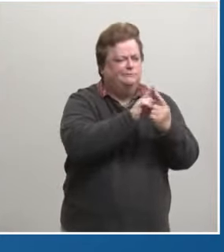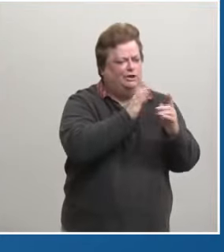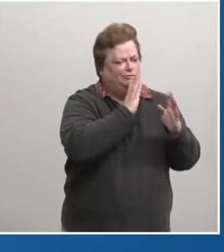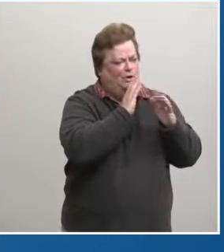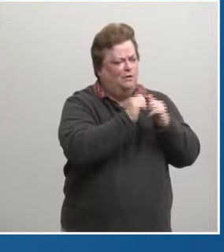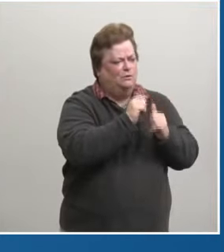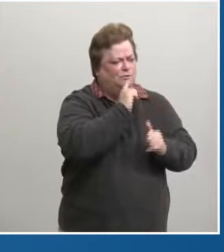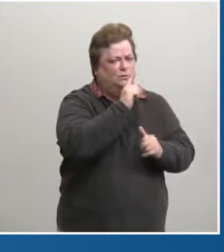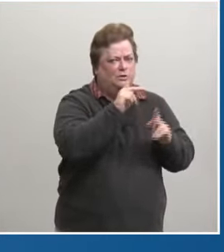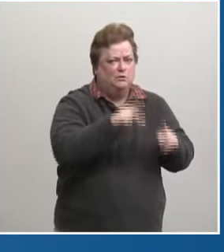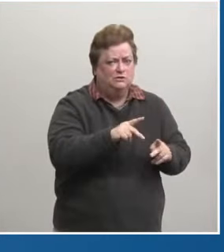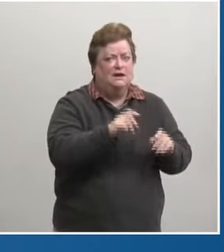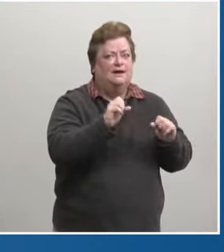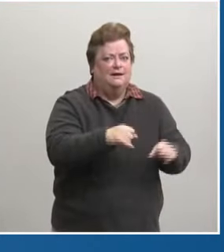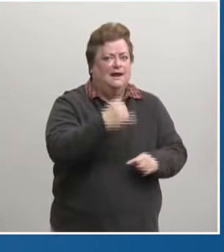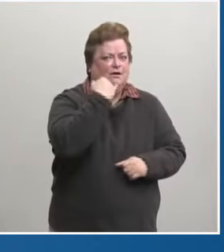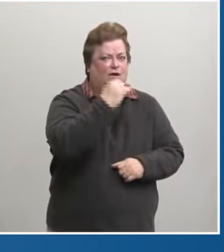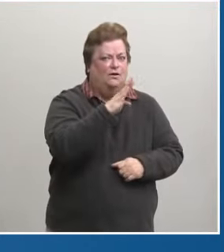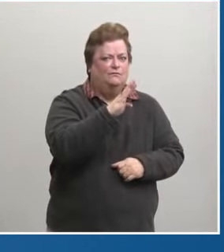You can call